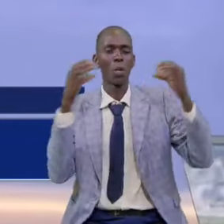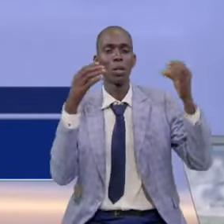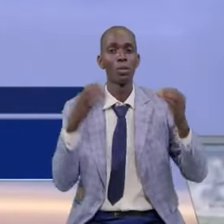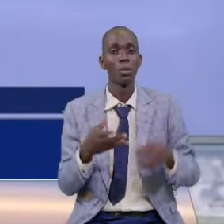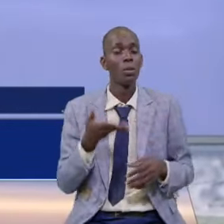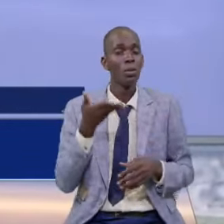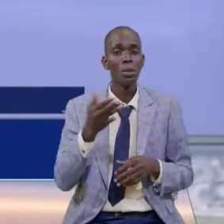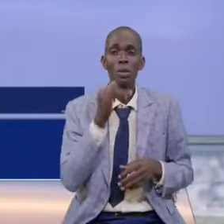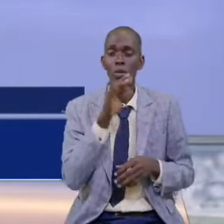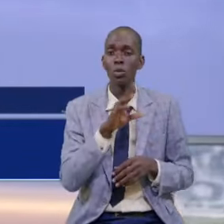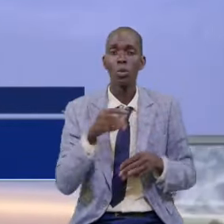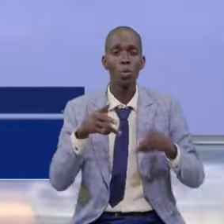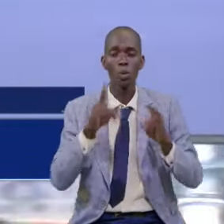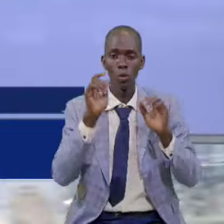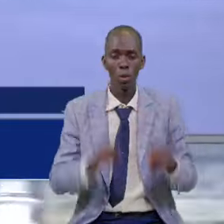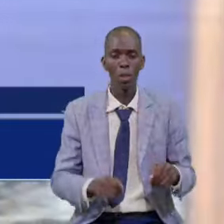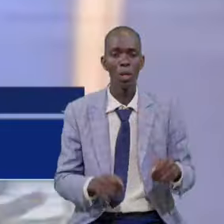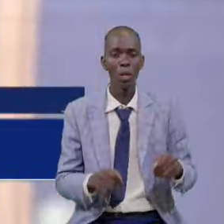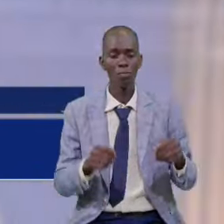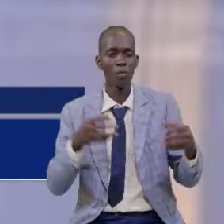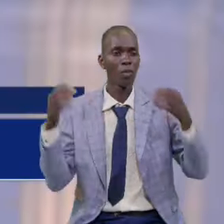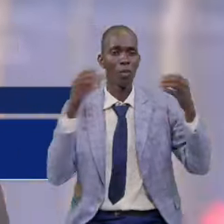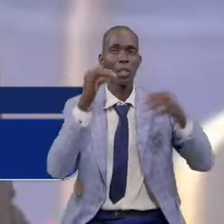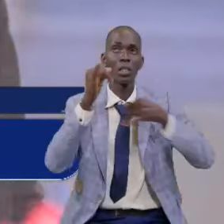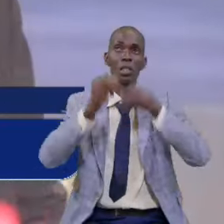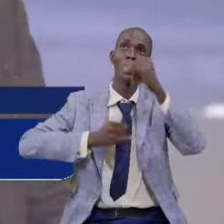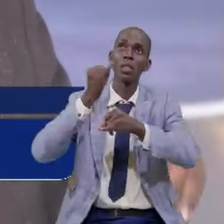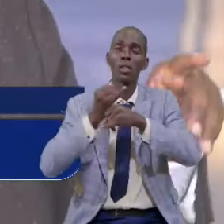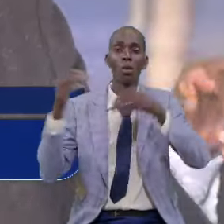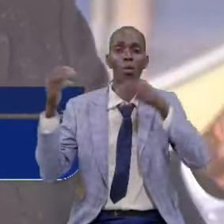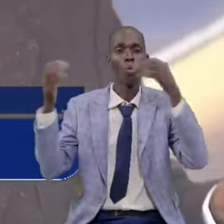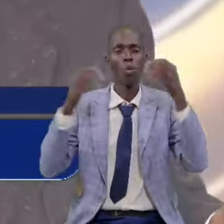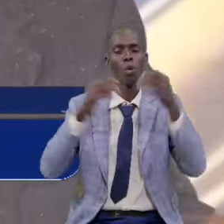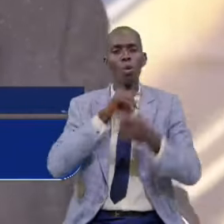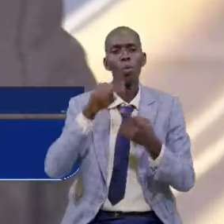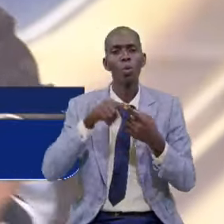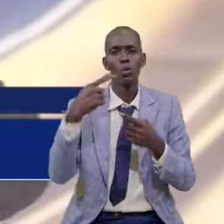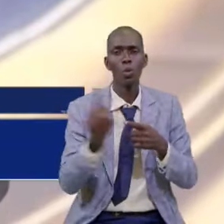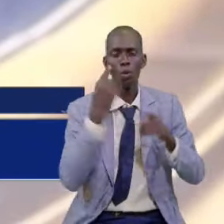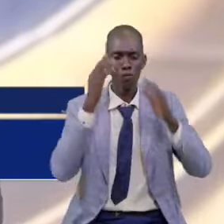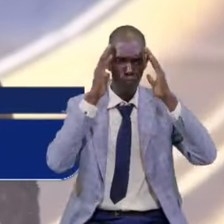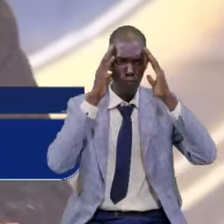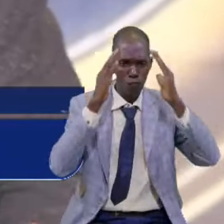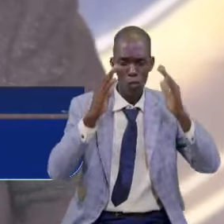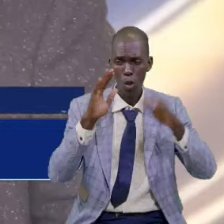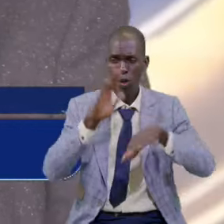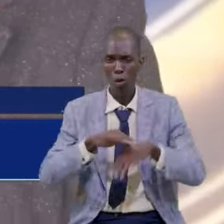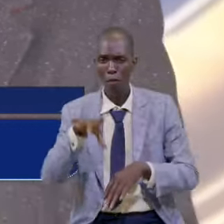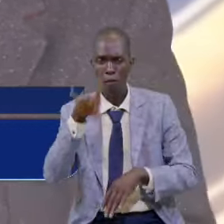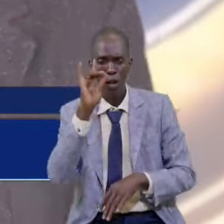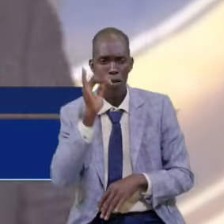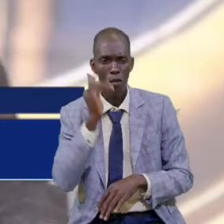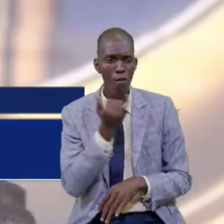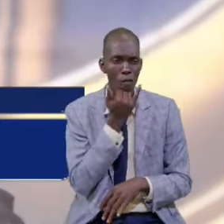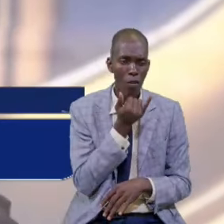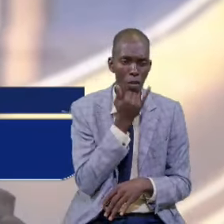fight international battle. When you are concerned about finding fault, there's family fight and all